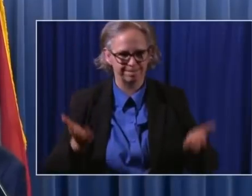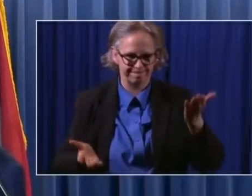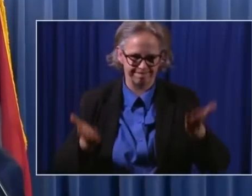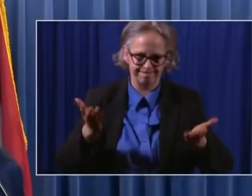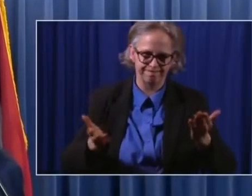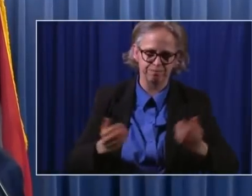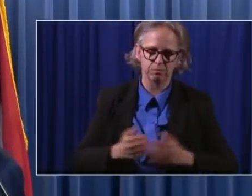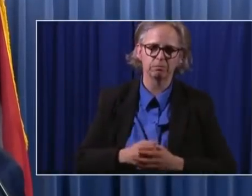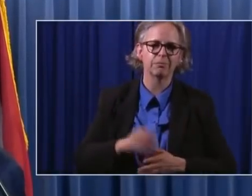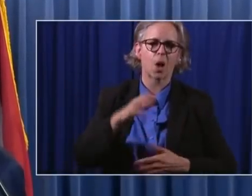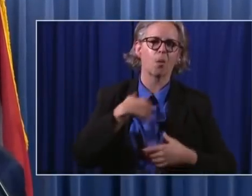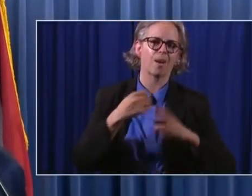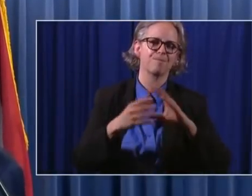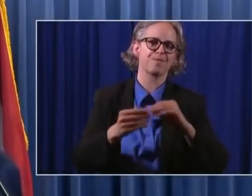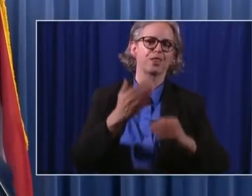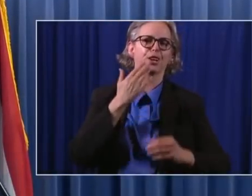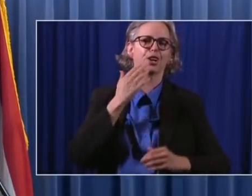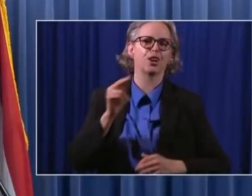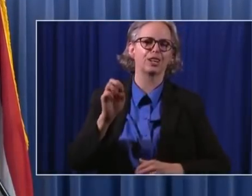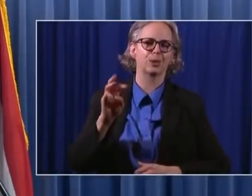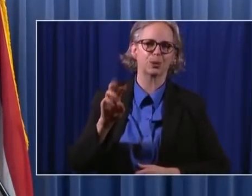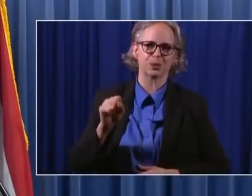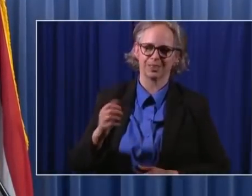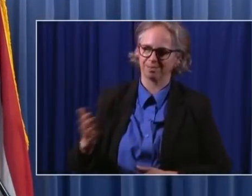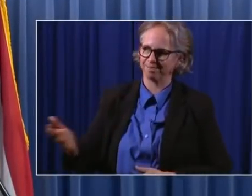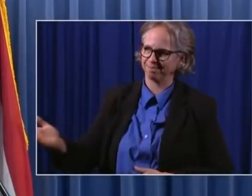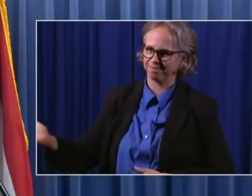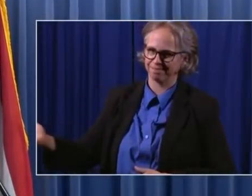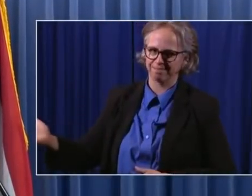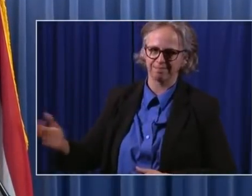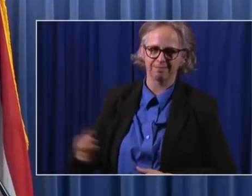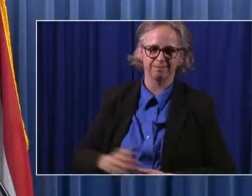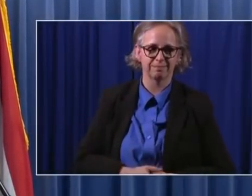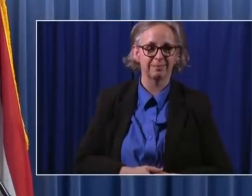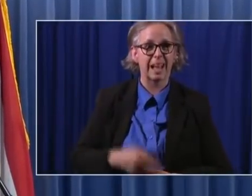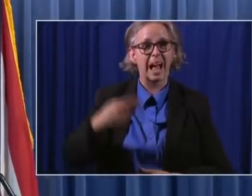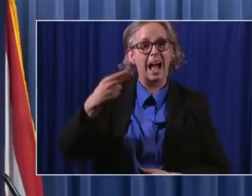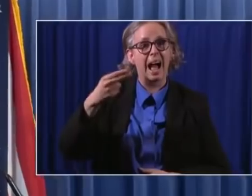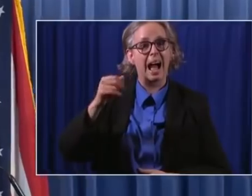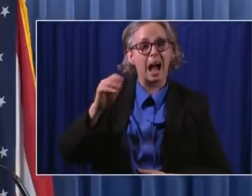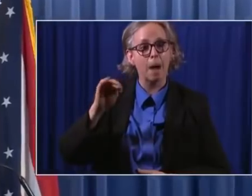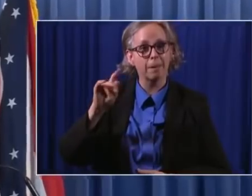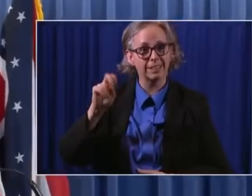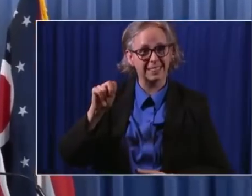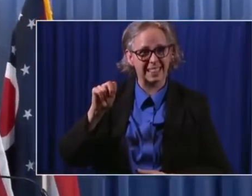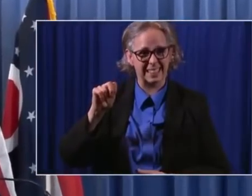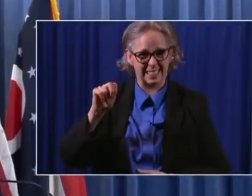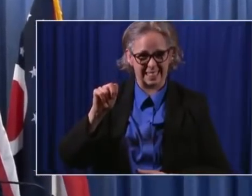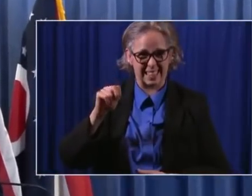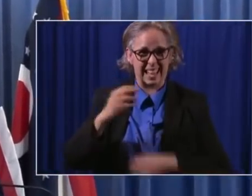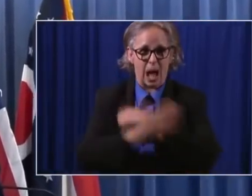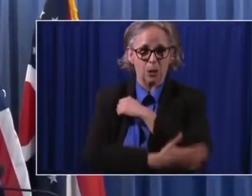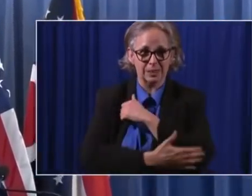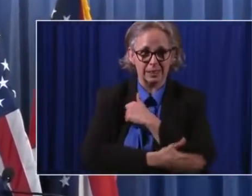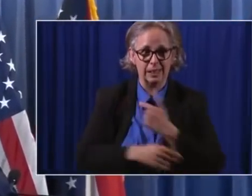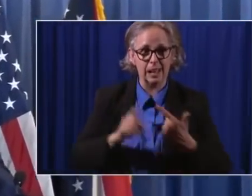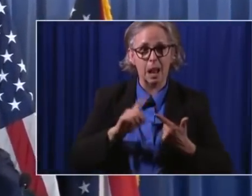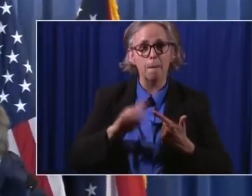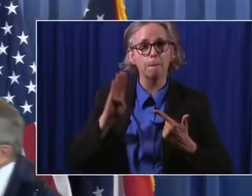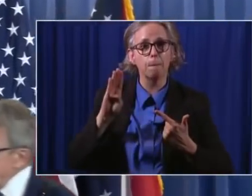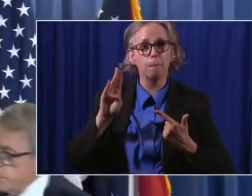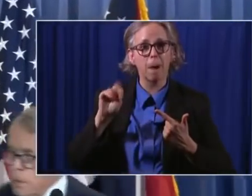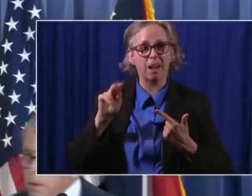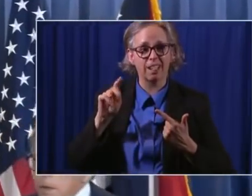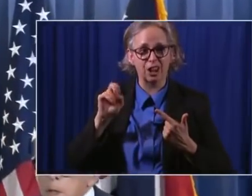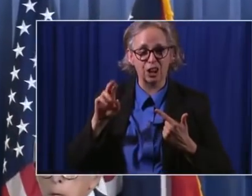good news. You'll see Hamilton County, Butler County,